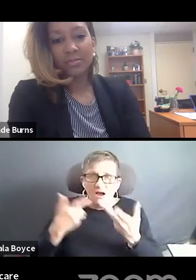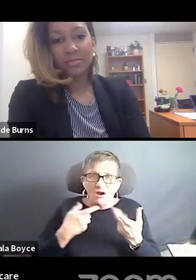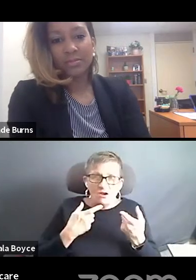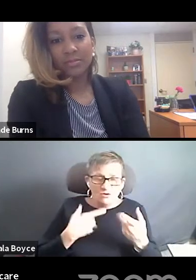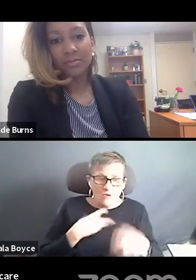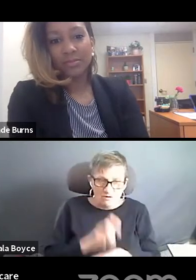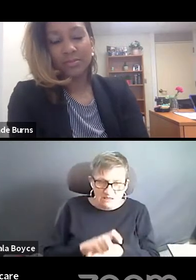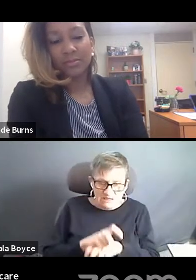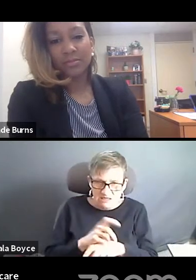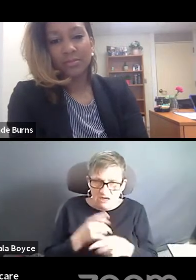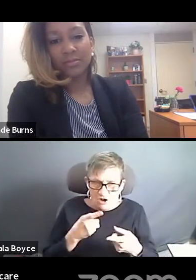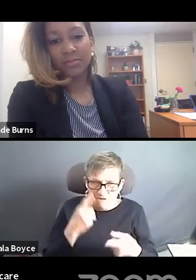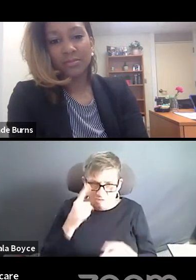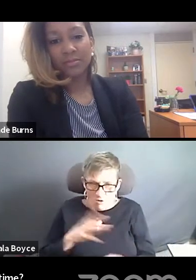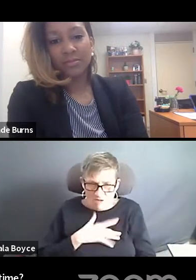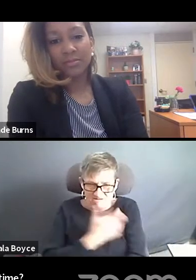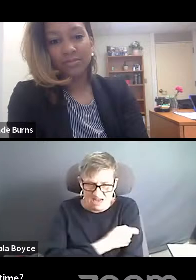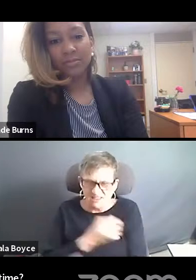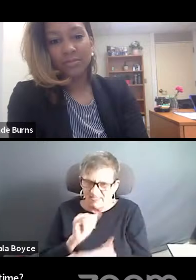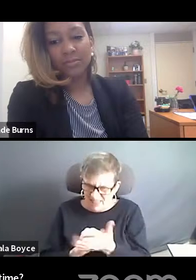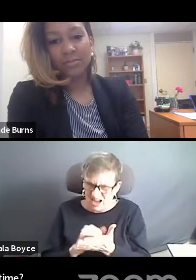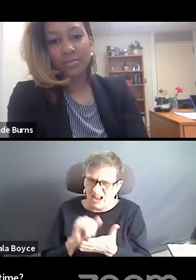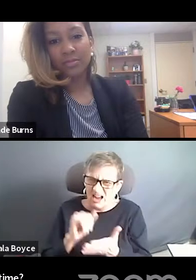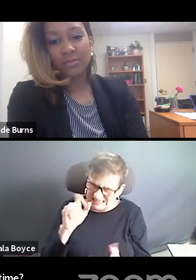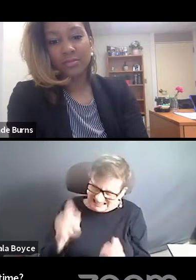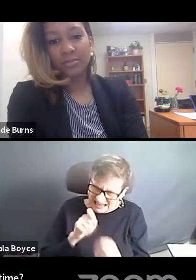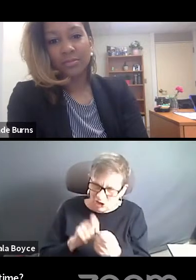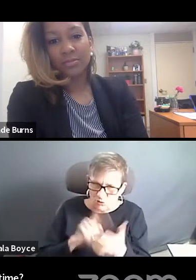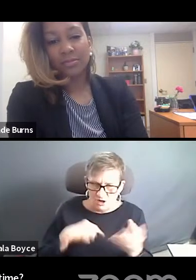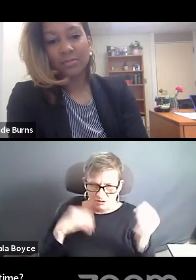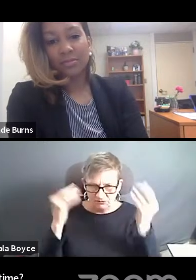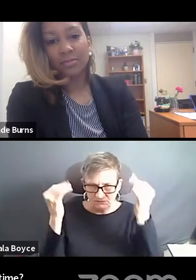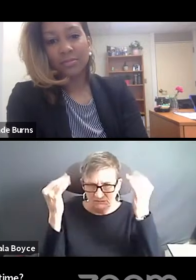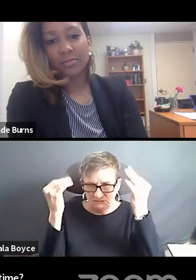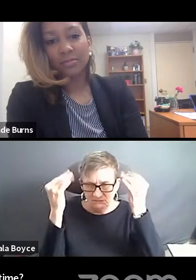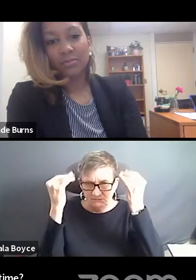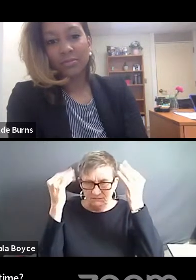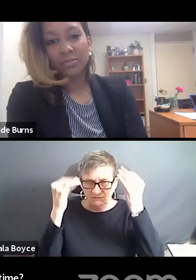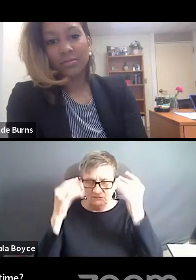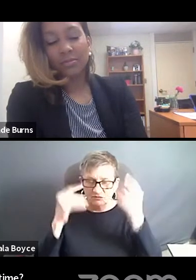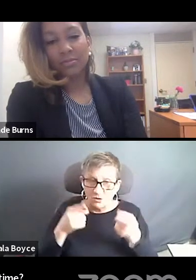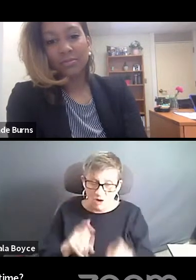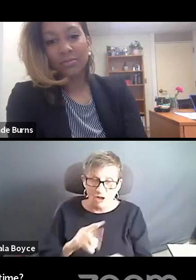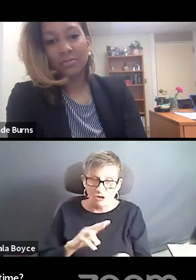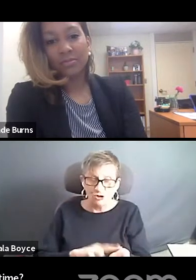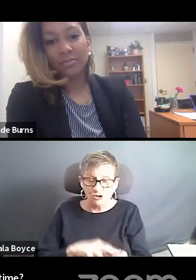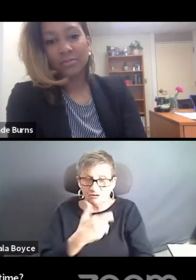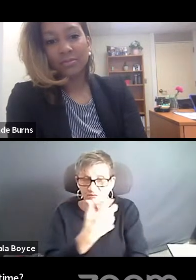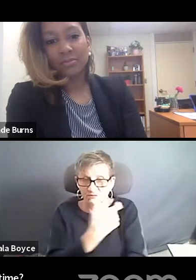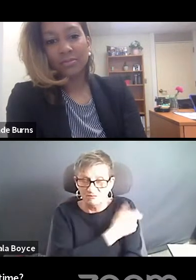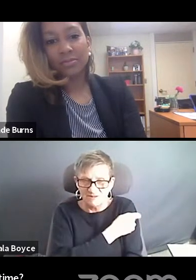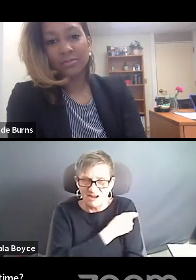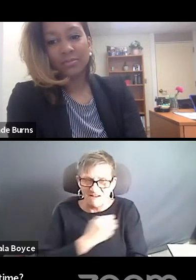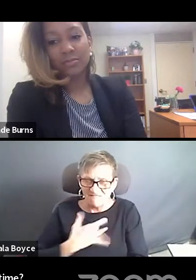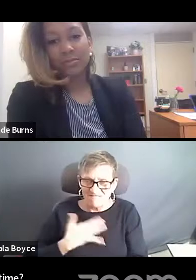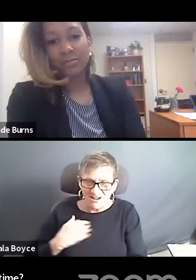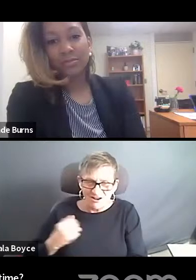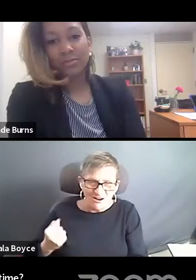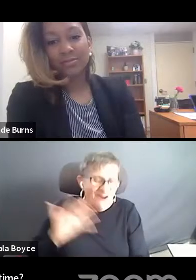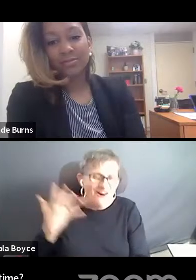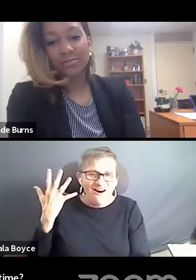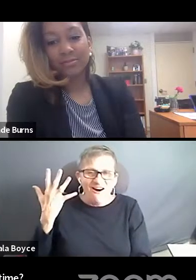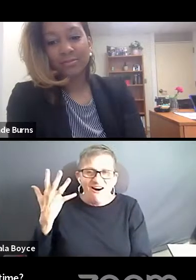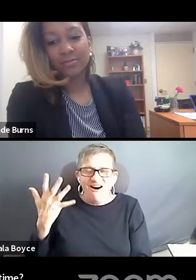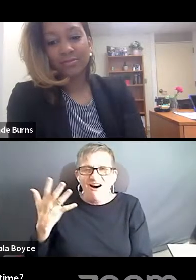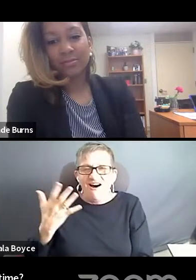what I was thinking about as the kind nurse was jamming it in my arm. It was this elation and this sigh of